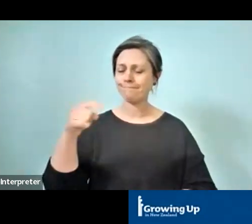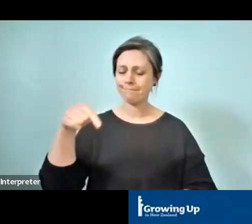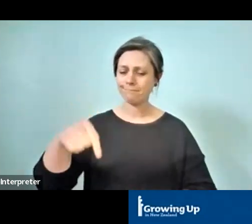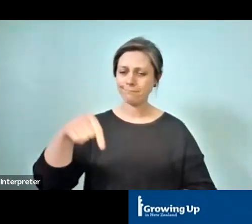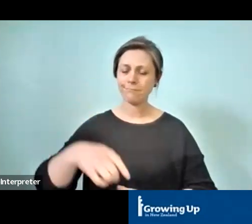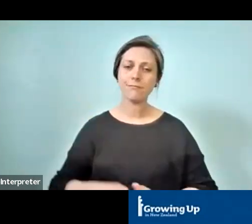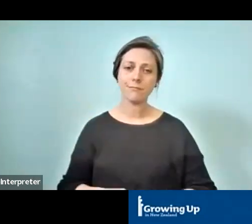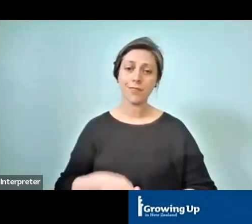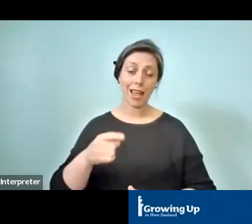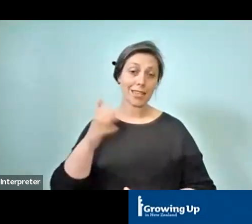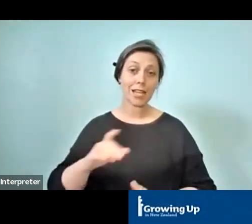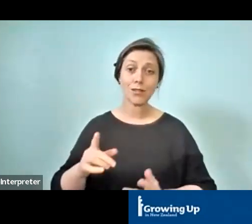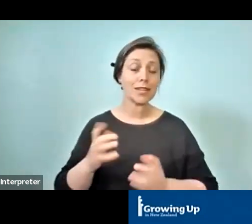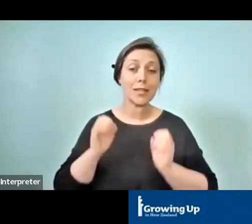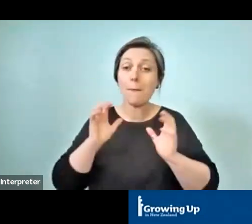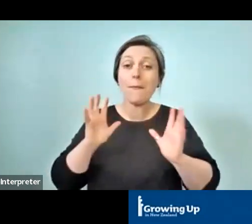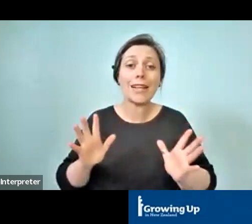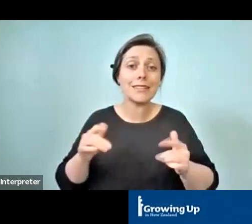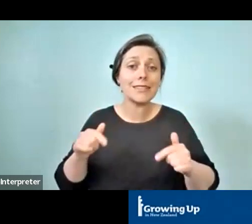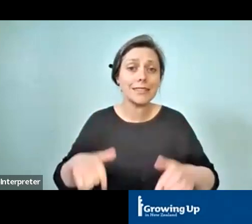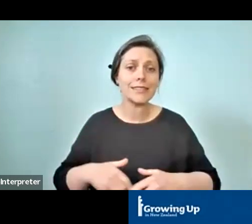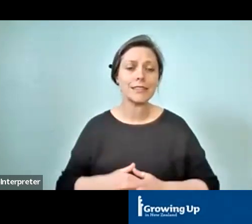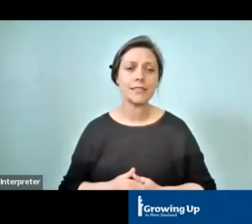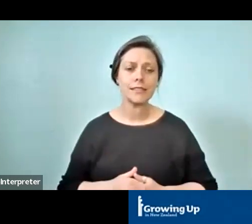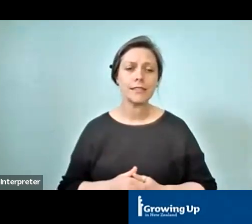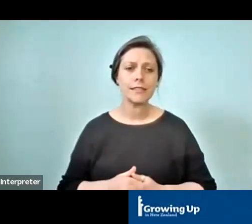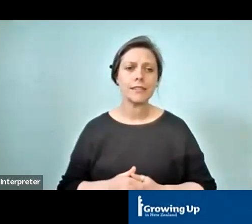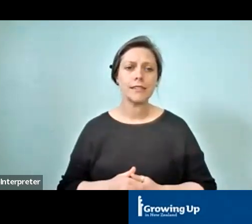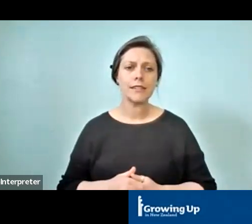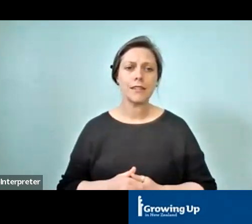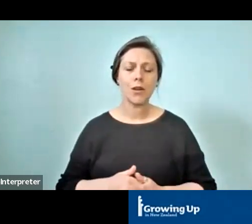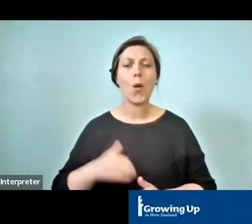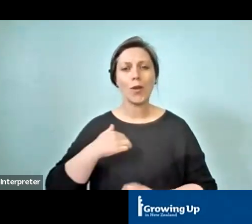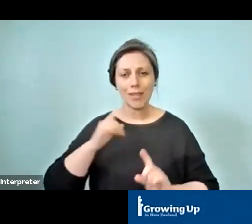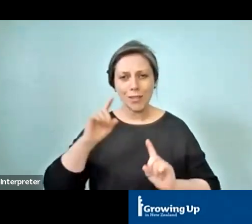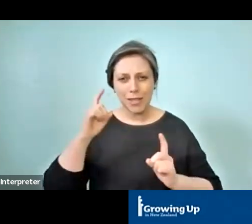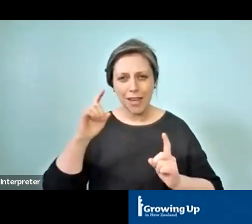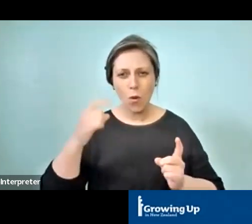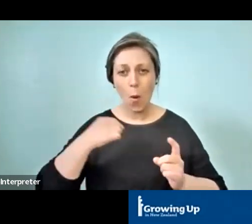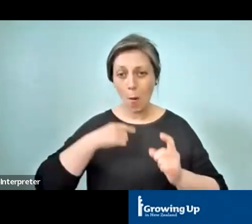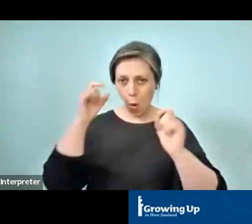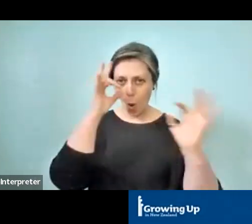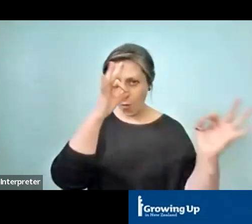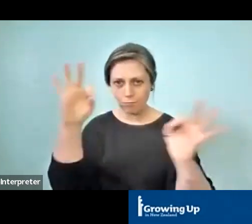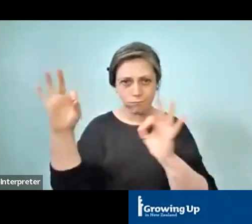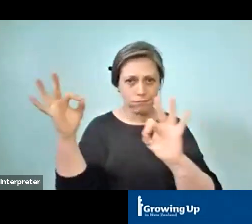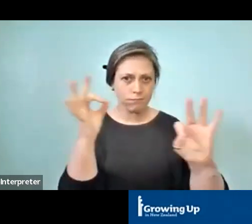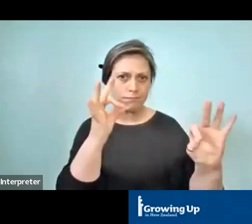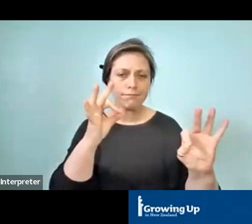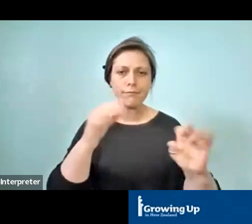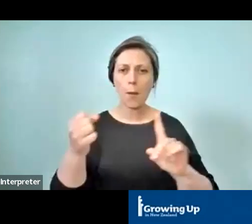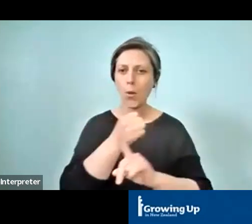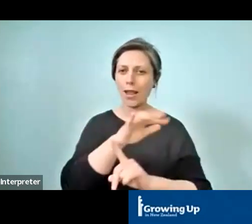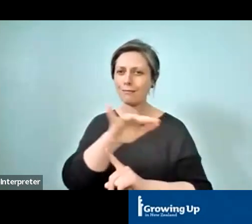this amazing country, and we've got to be careful. We've got to be more aware that it exists. We